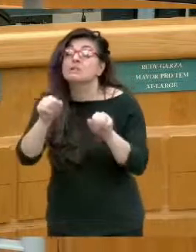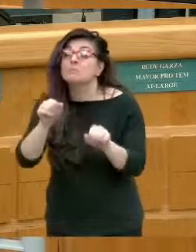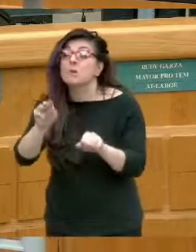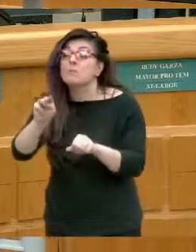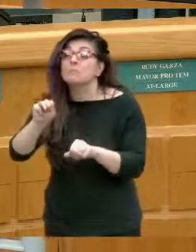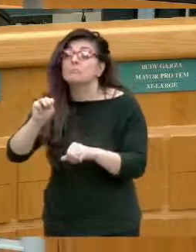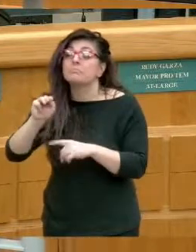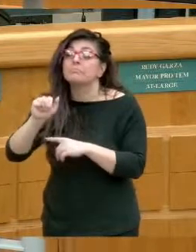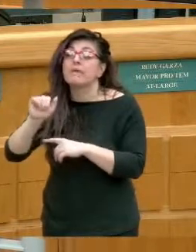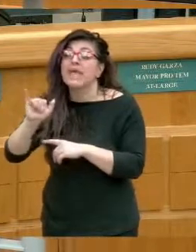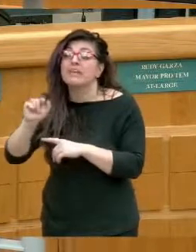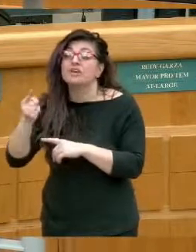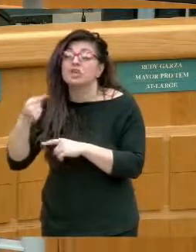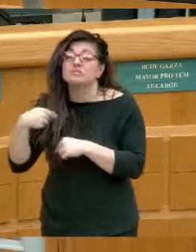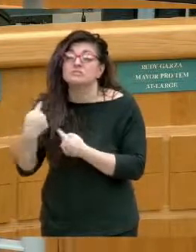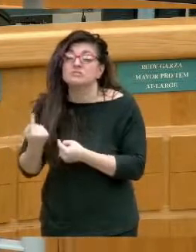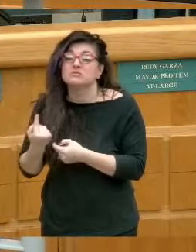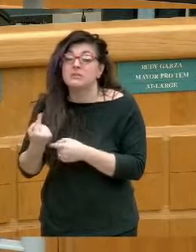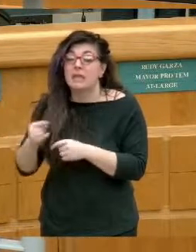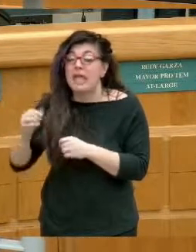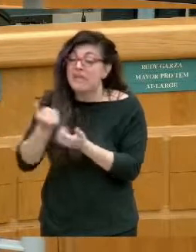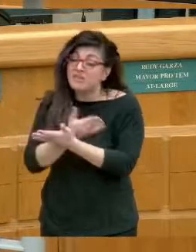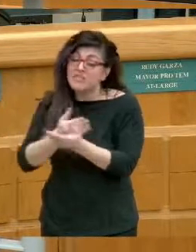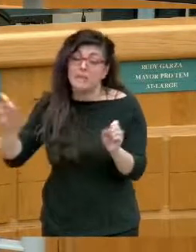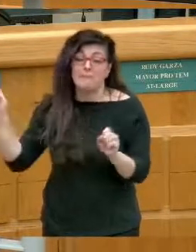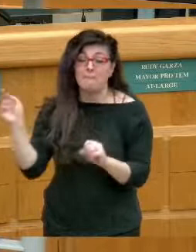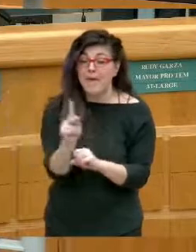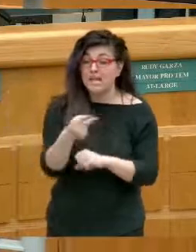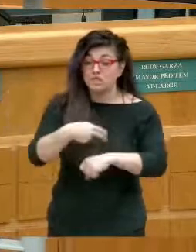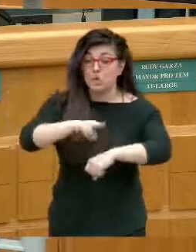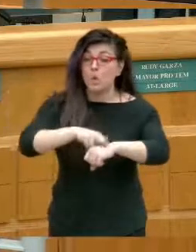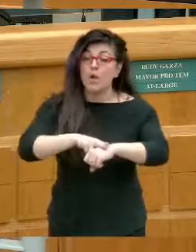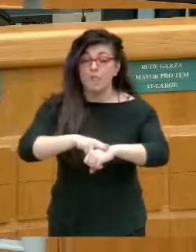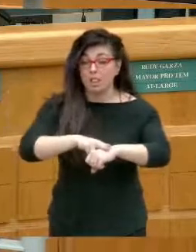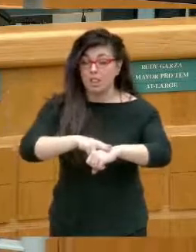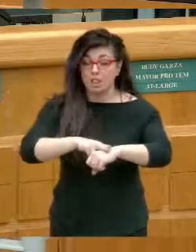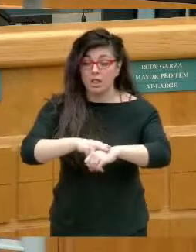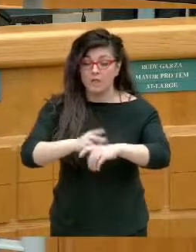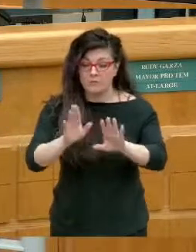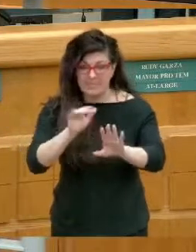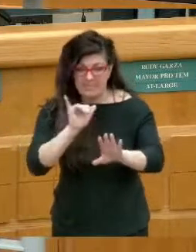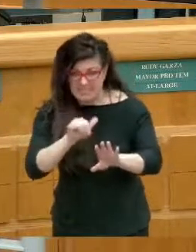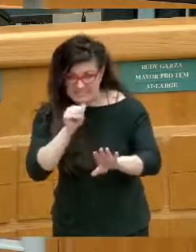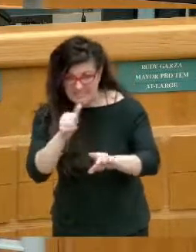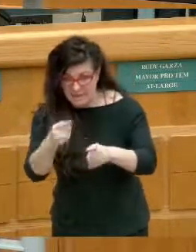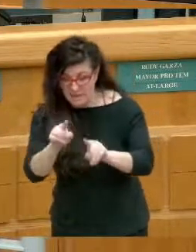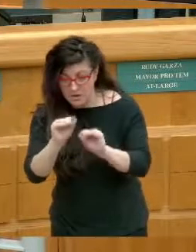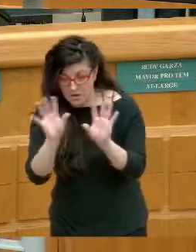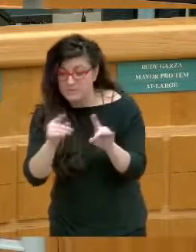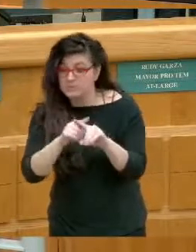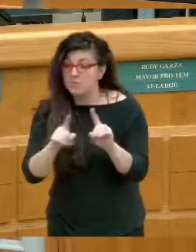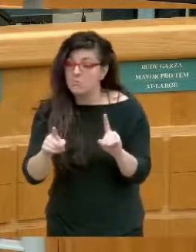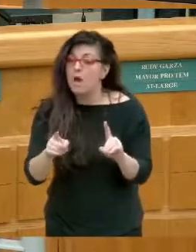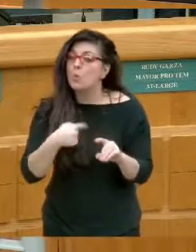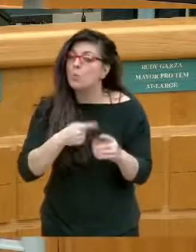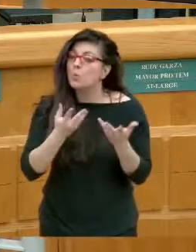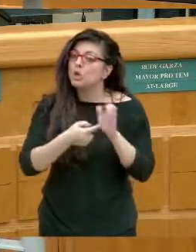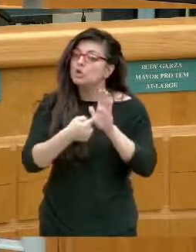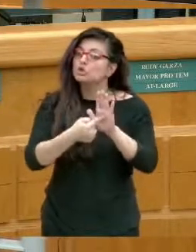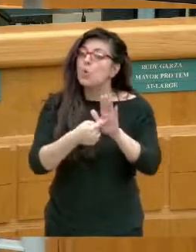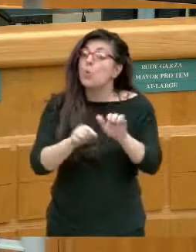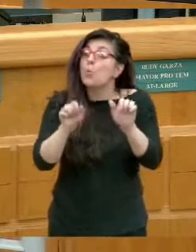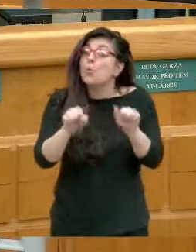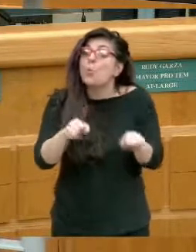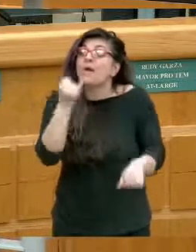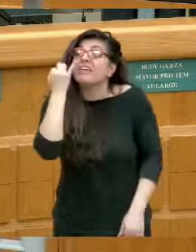happen, but this is, the models are important to show you the range of possibilities and what would have happened or what could have happened